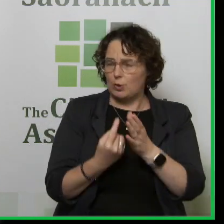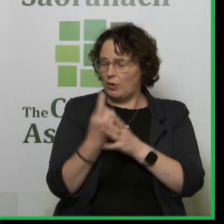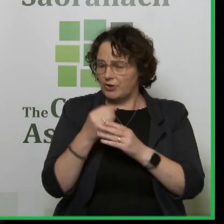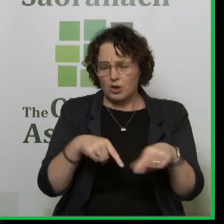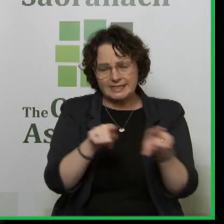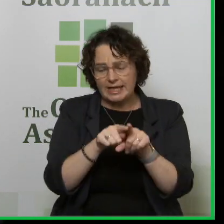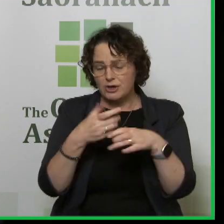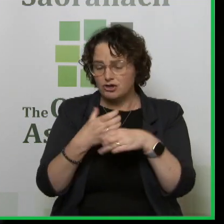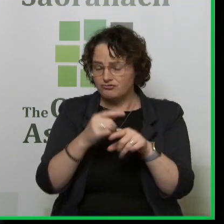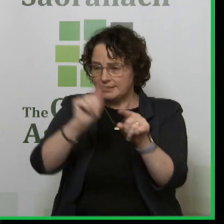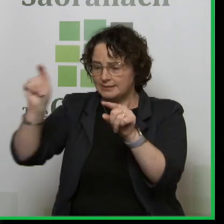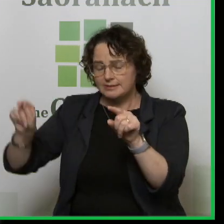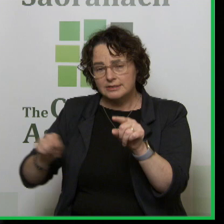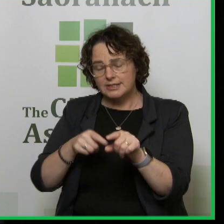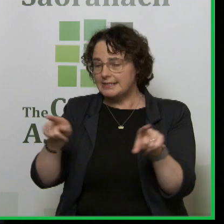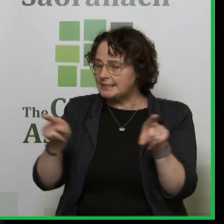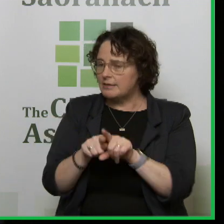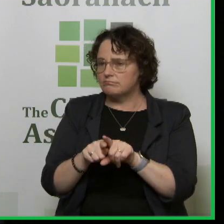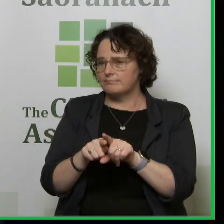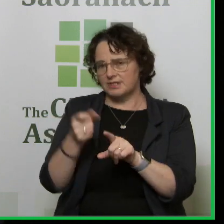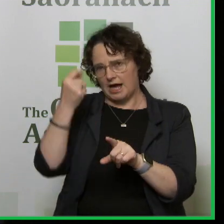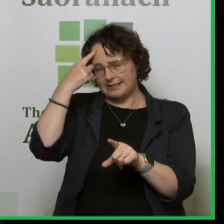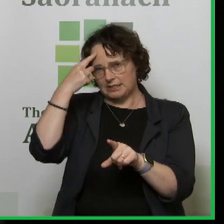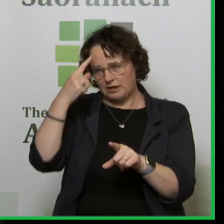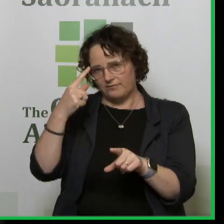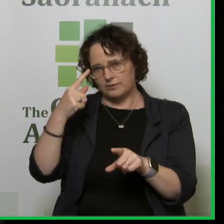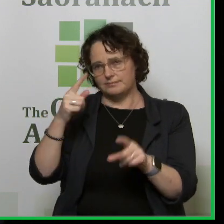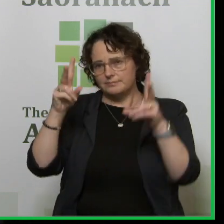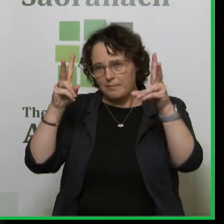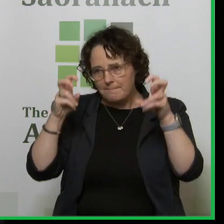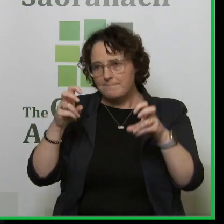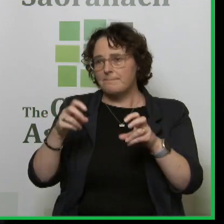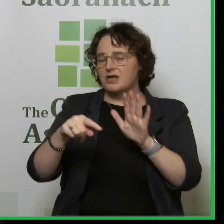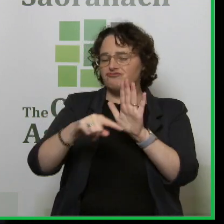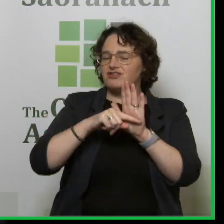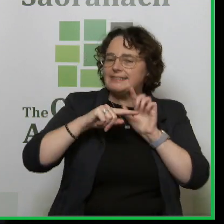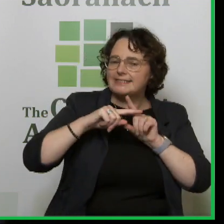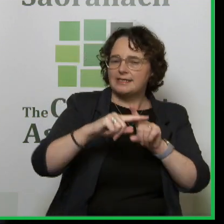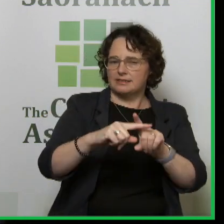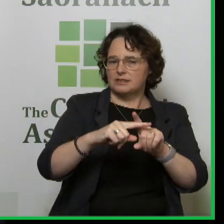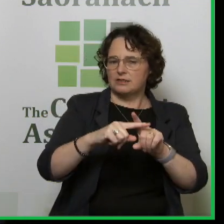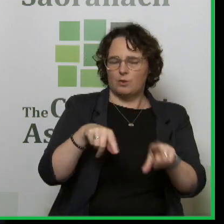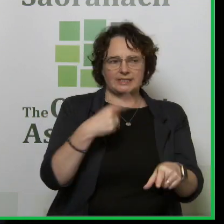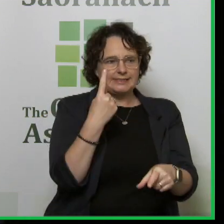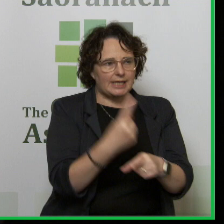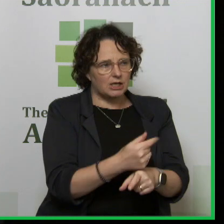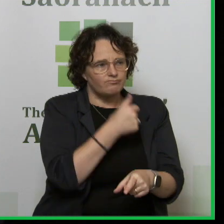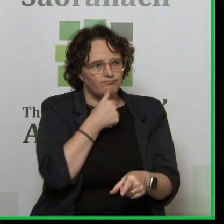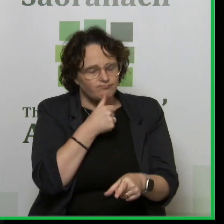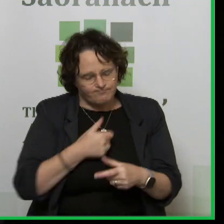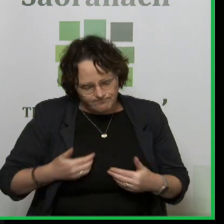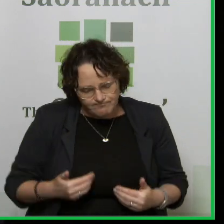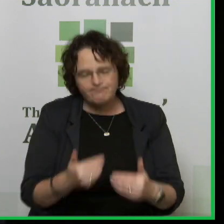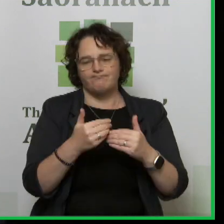internationally was the notion of being resilient, the notion of thriving and overcoming the odds. And that meant different things in the context